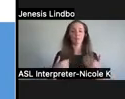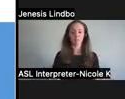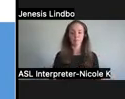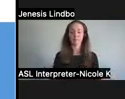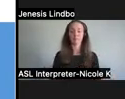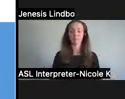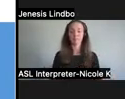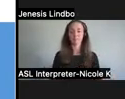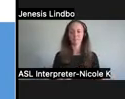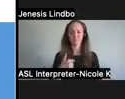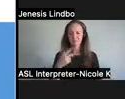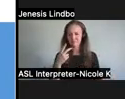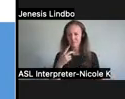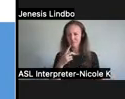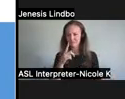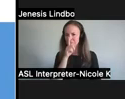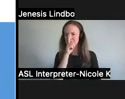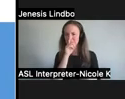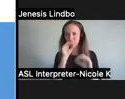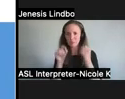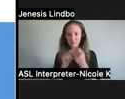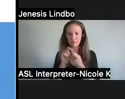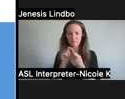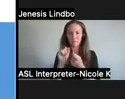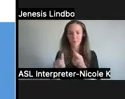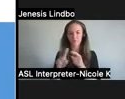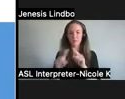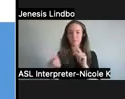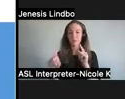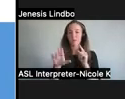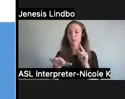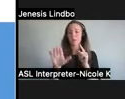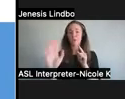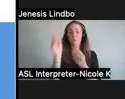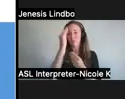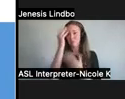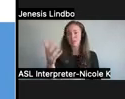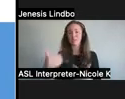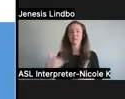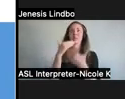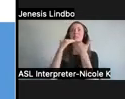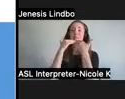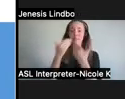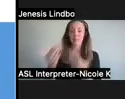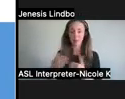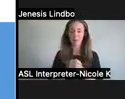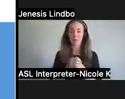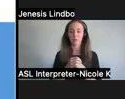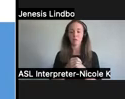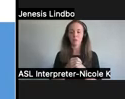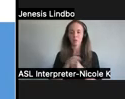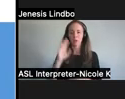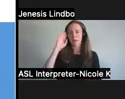So I'm not seeing any specific questions, but we really thank you for all of this information. And I know